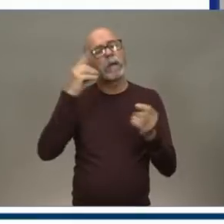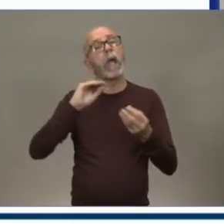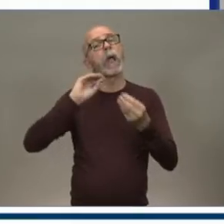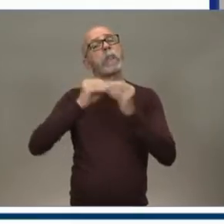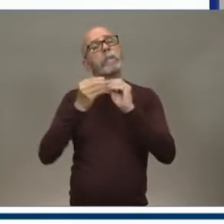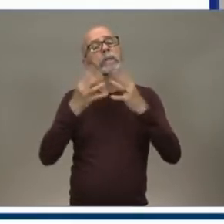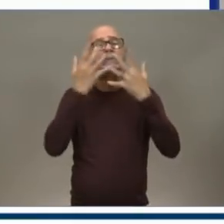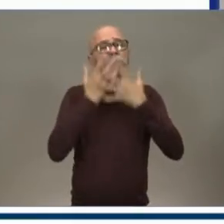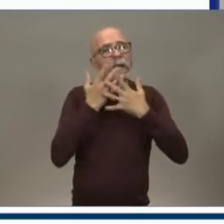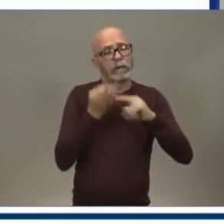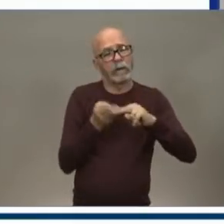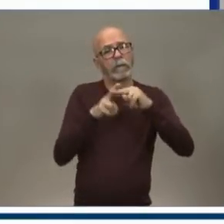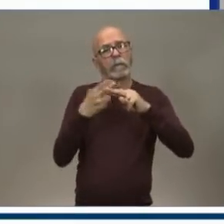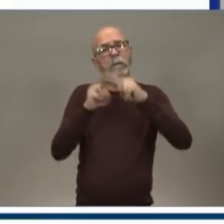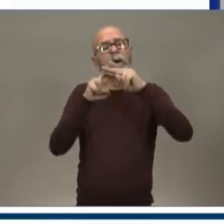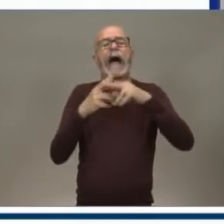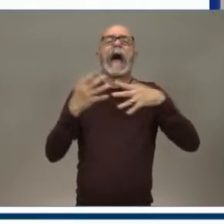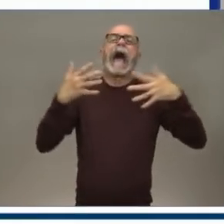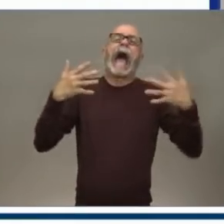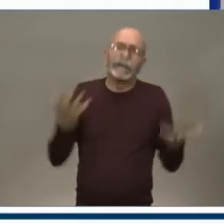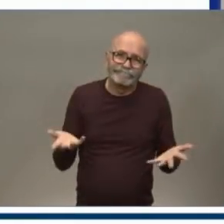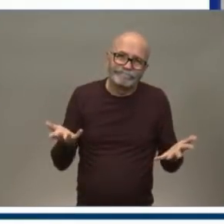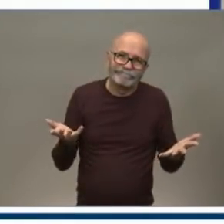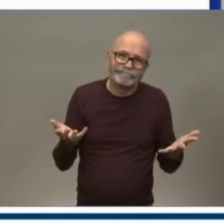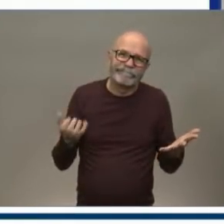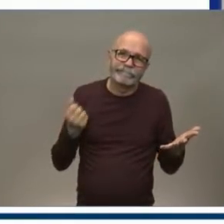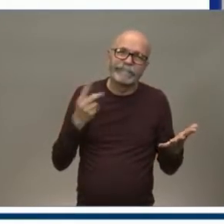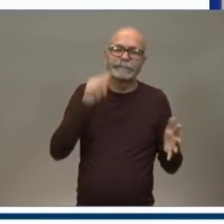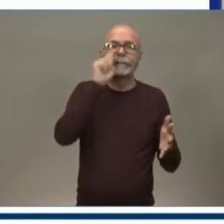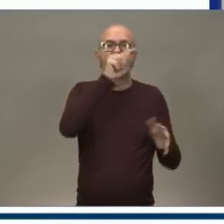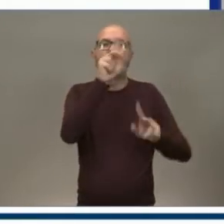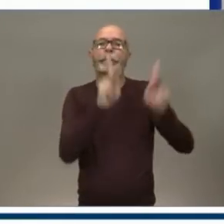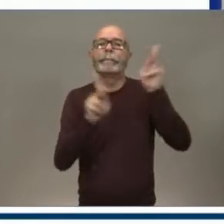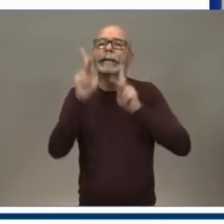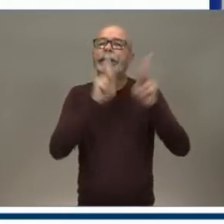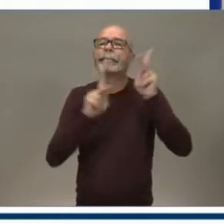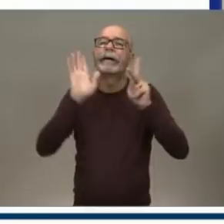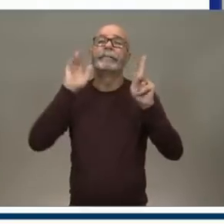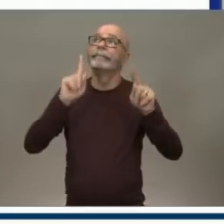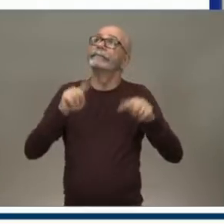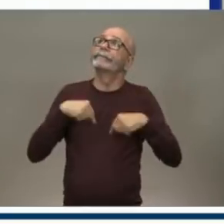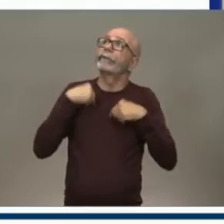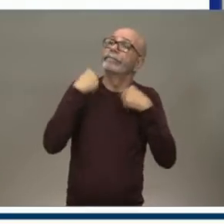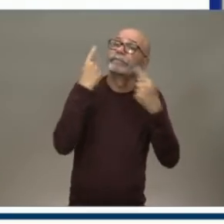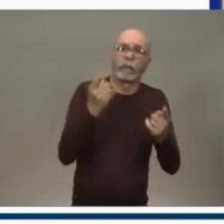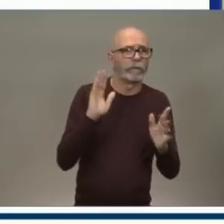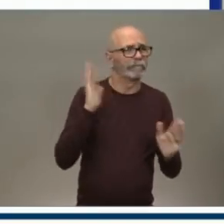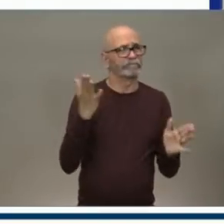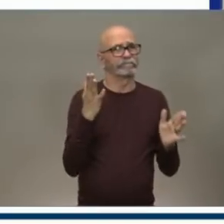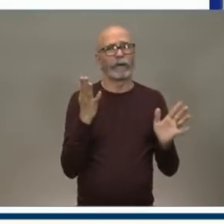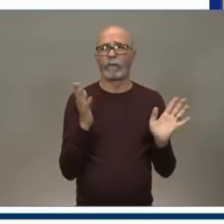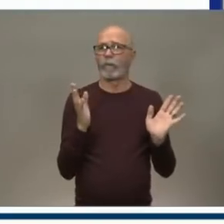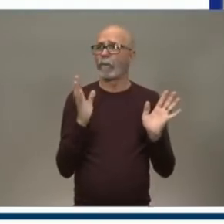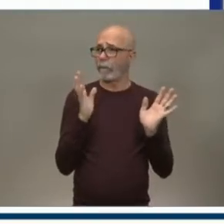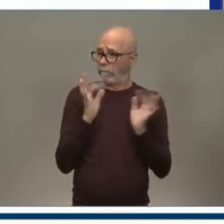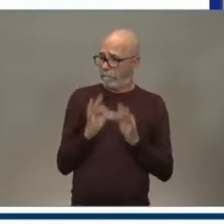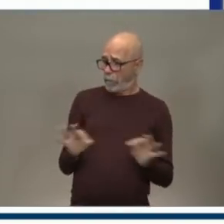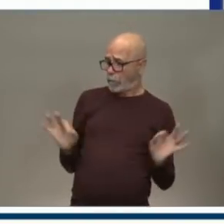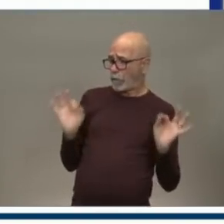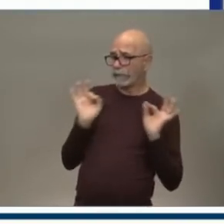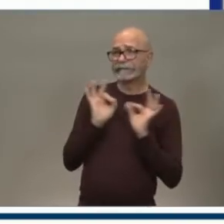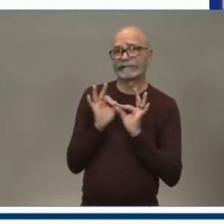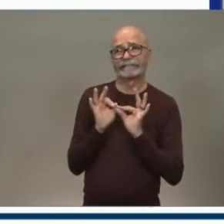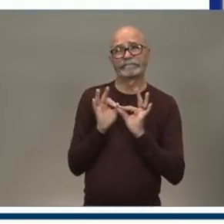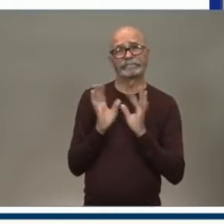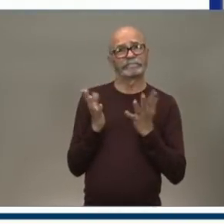parts of our communities, but it is imperative that all of us believe COVID is next